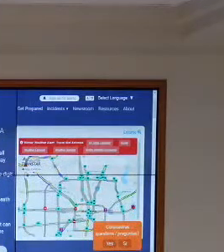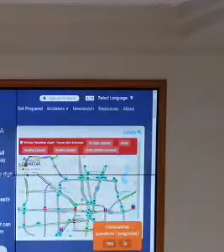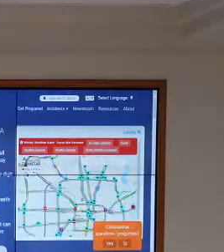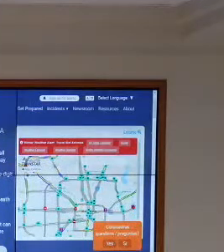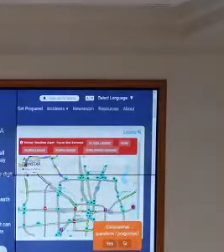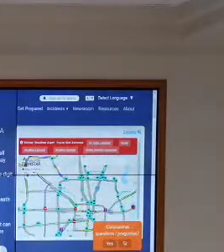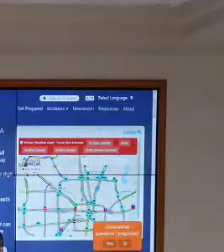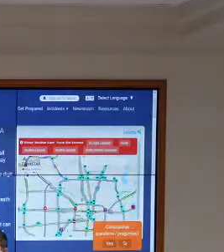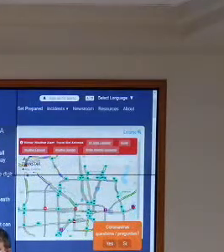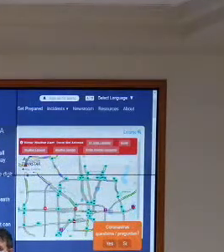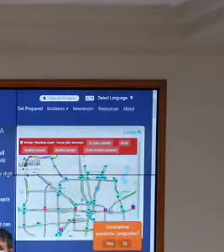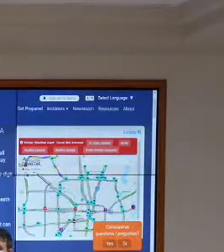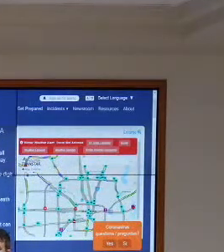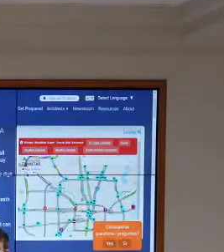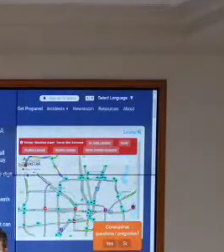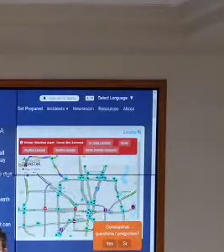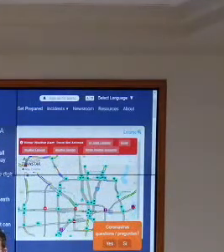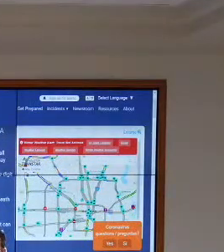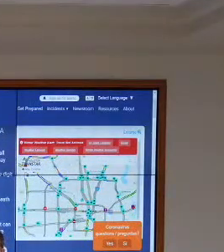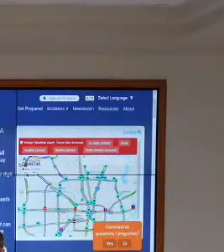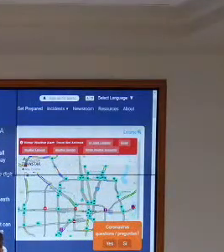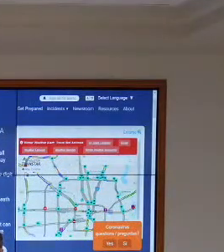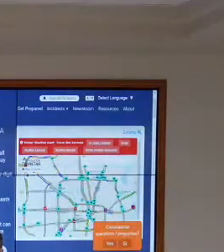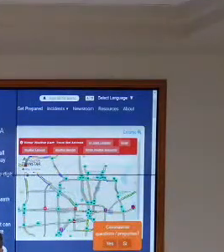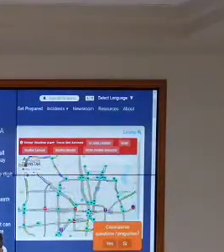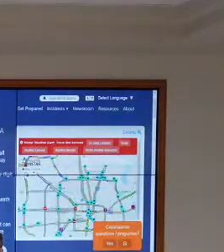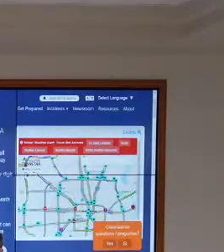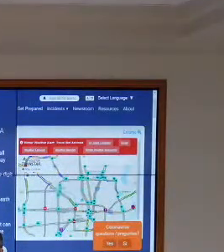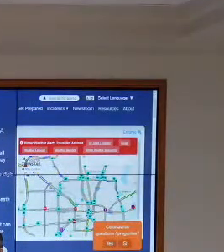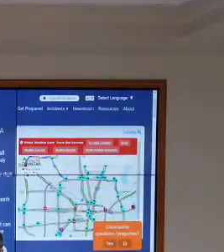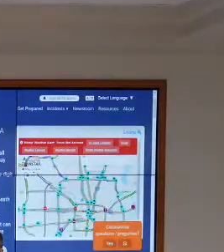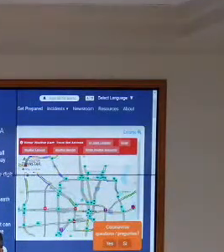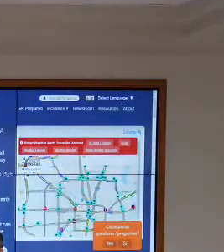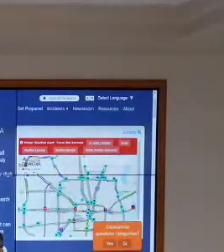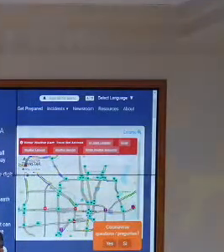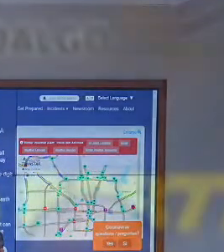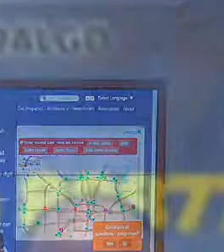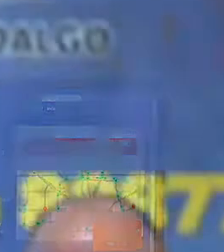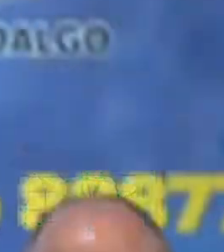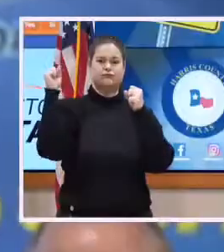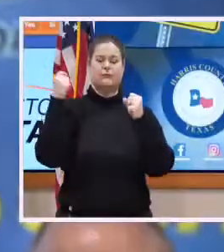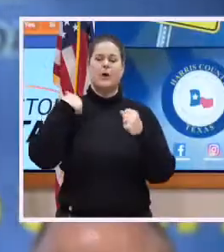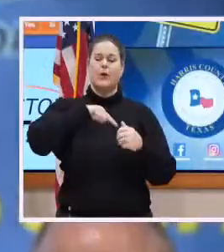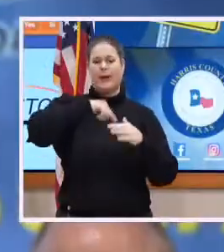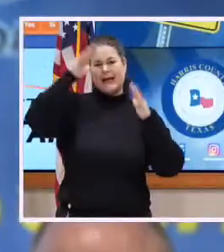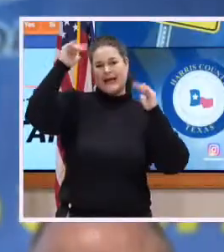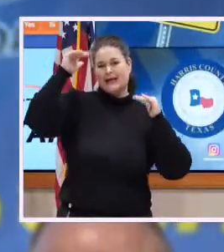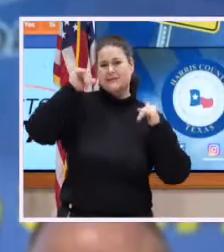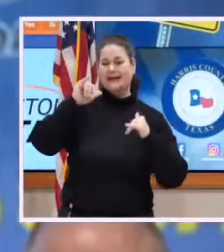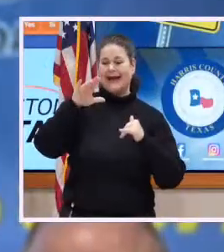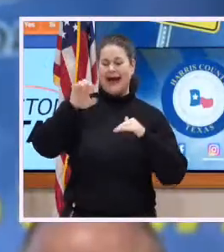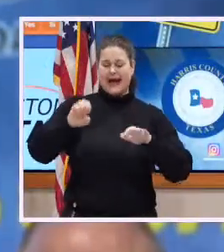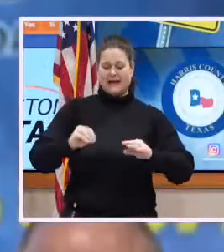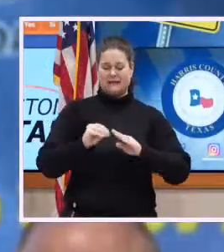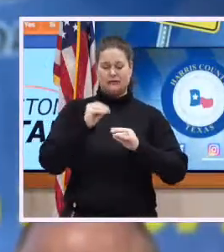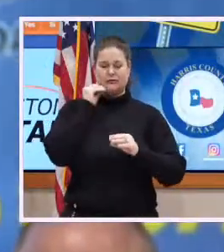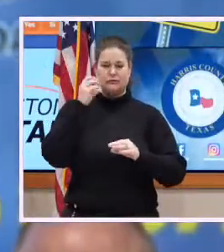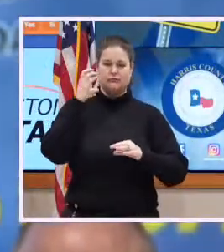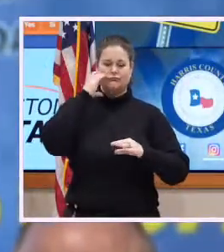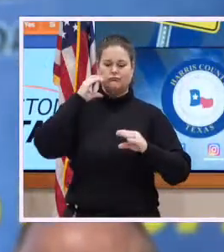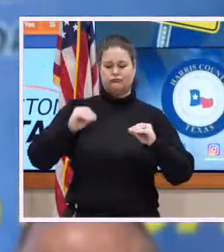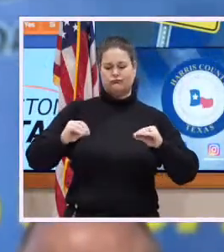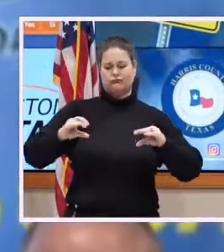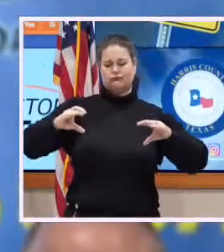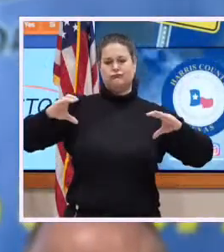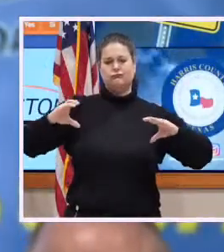into tomorrow, which is the second winter storm, and we are looking for significant amounts of ice accumulation as we go into later